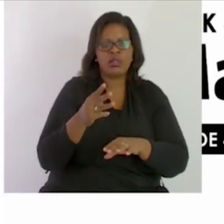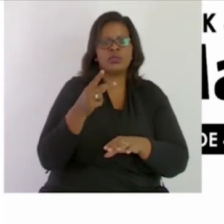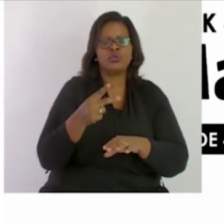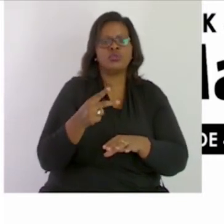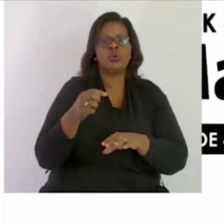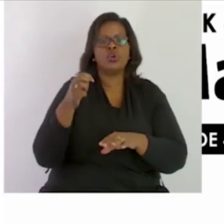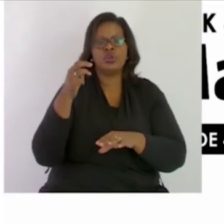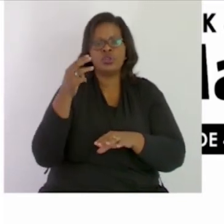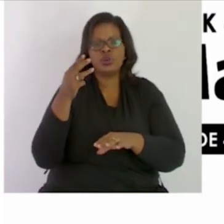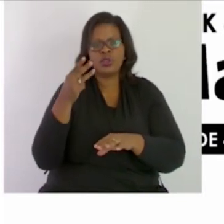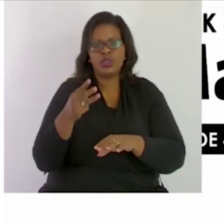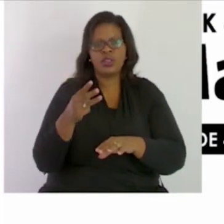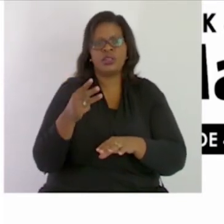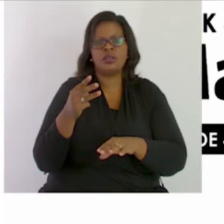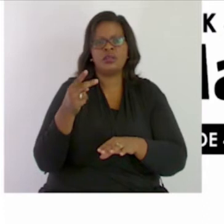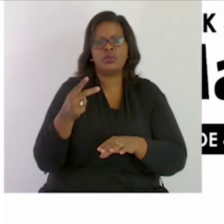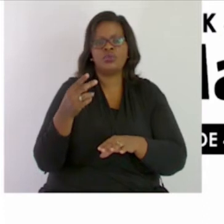5,688,